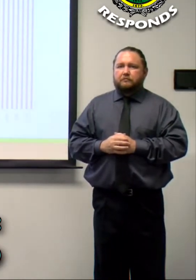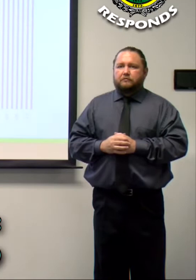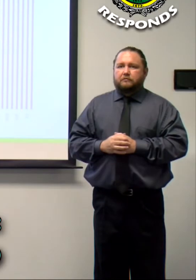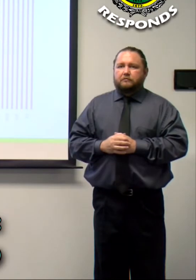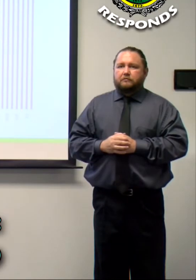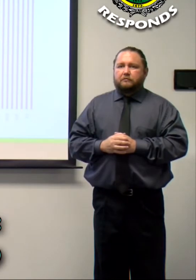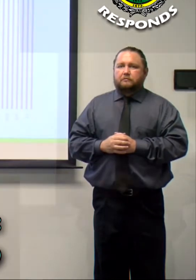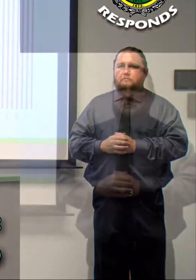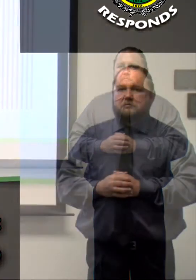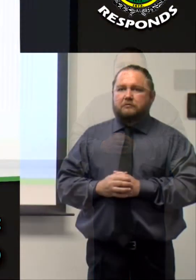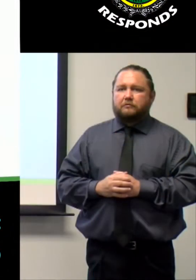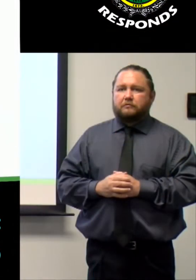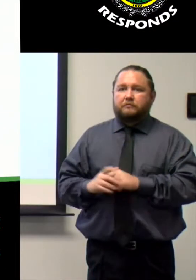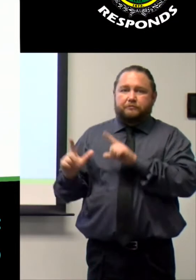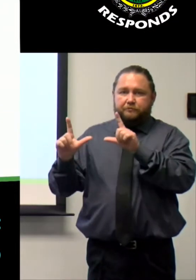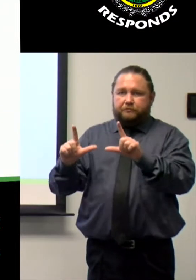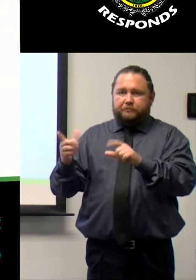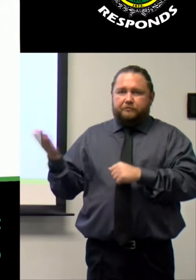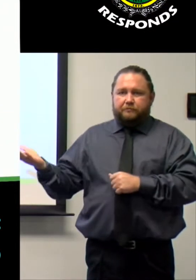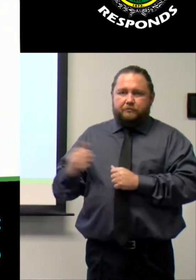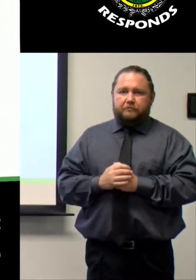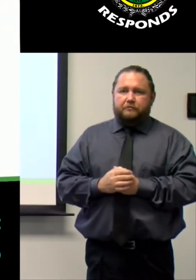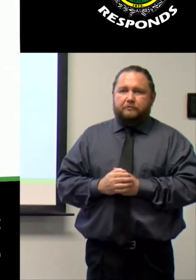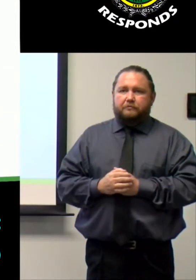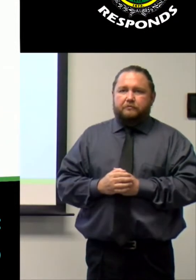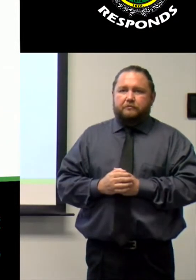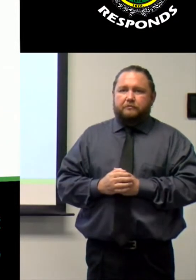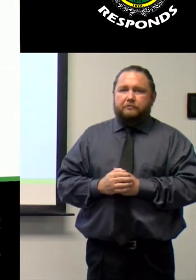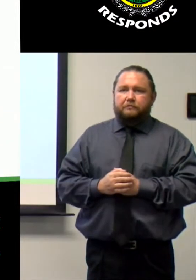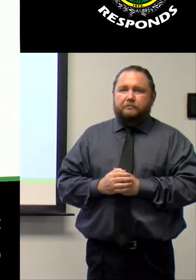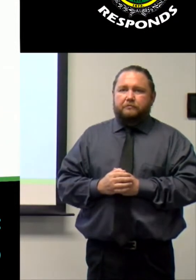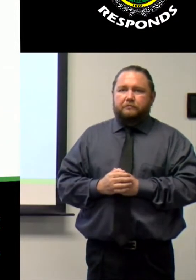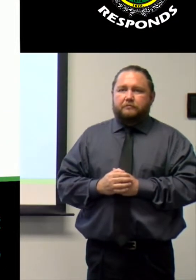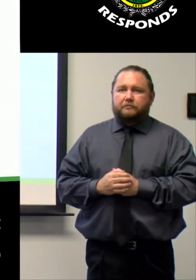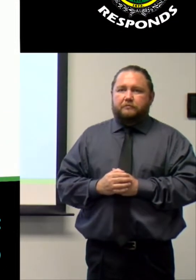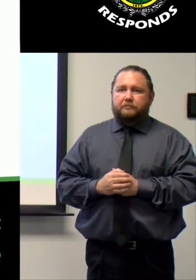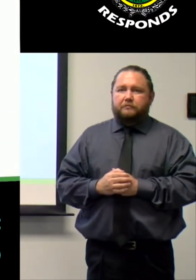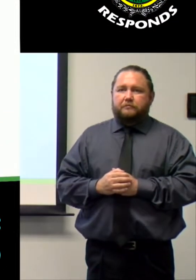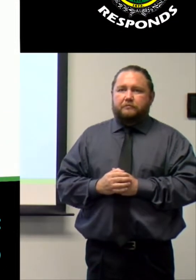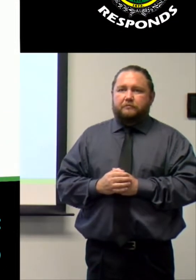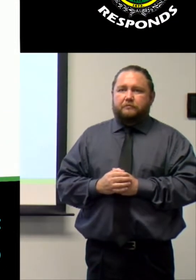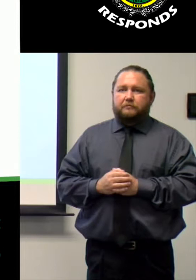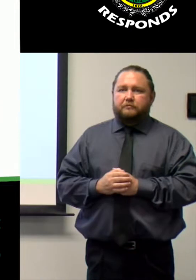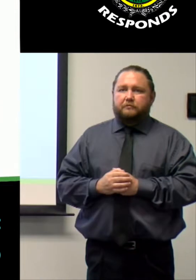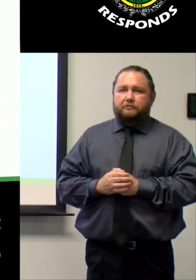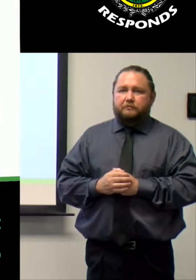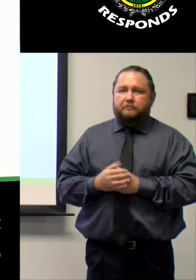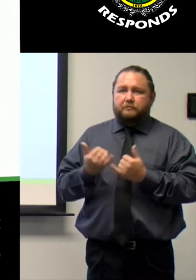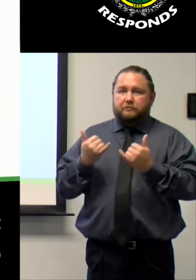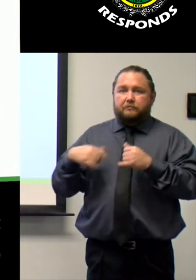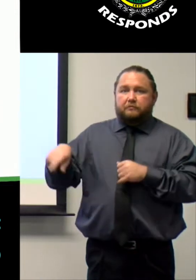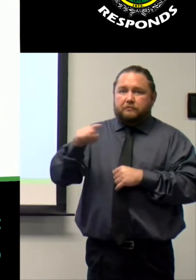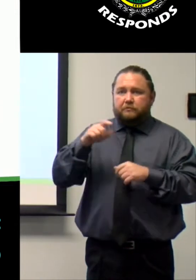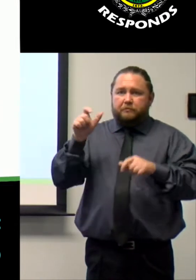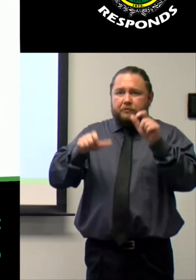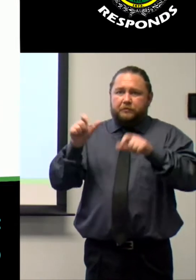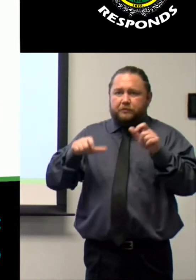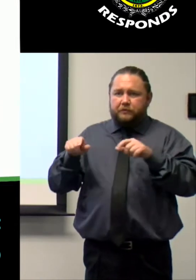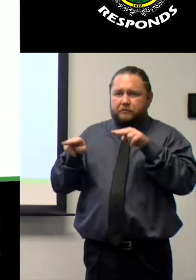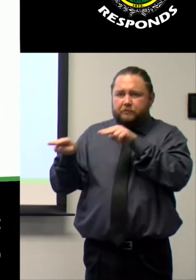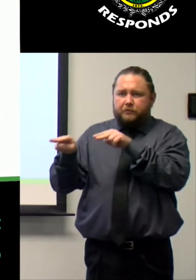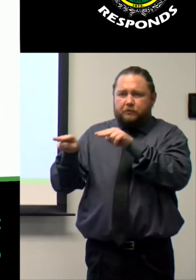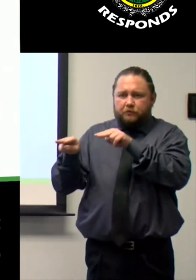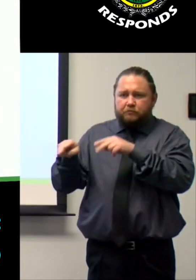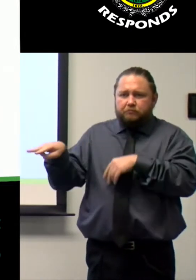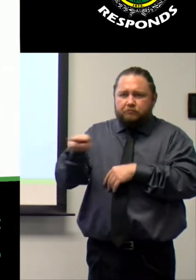The next slide shows us the persons being monitored for COVID-19. This is the contact tracing that I talked